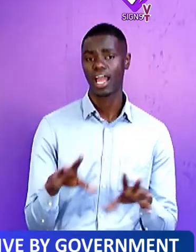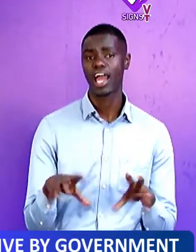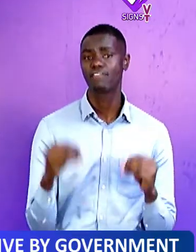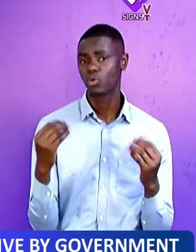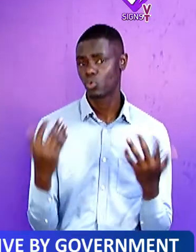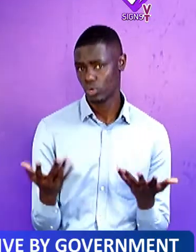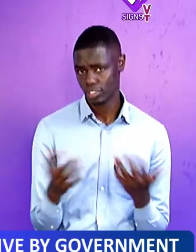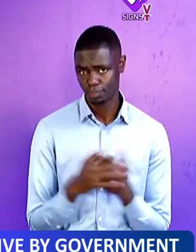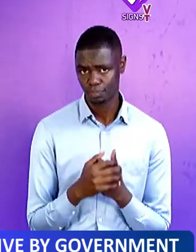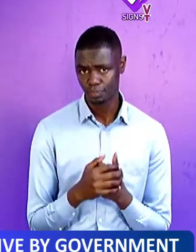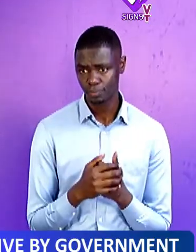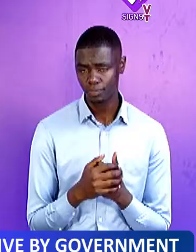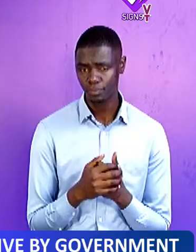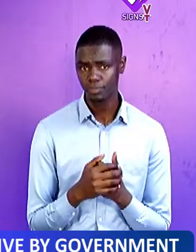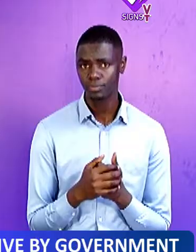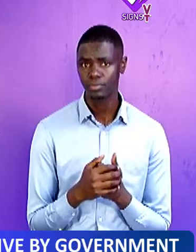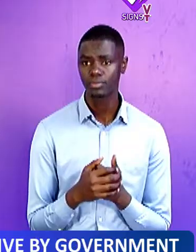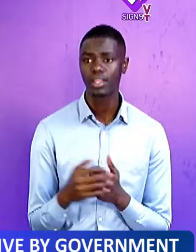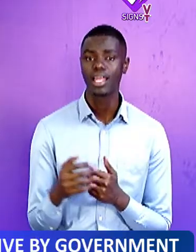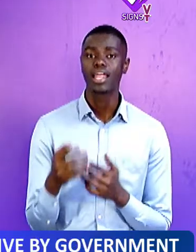that there are